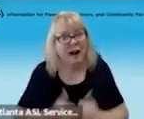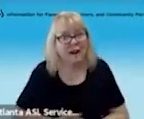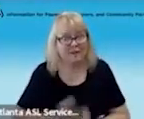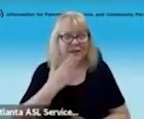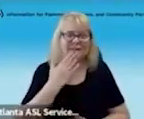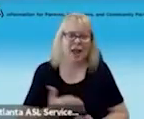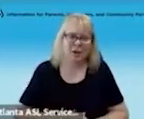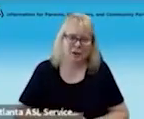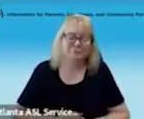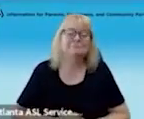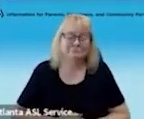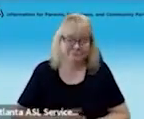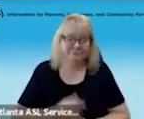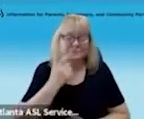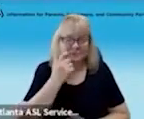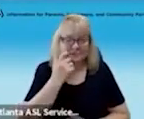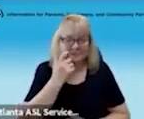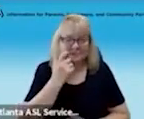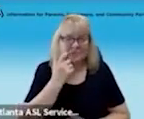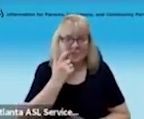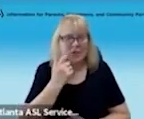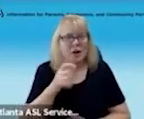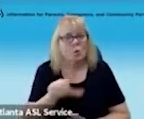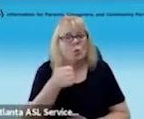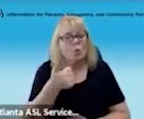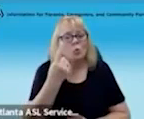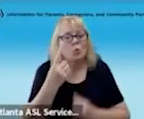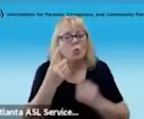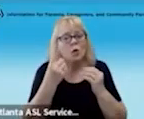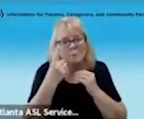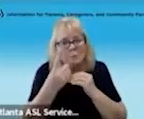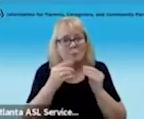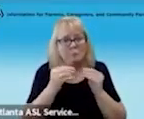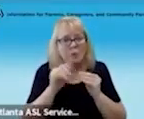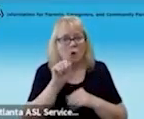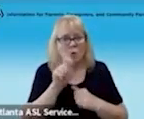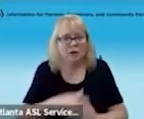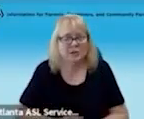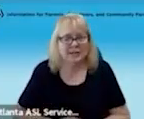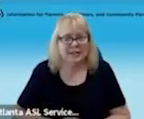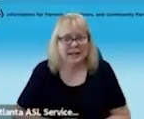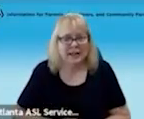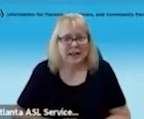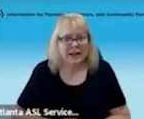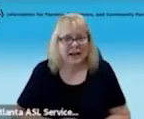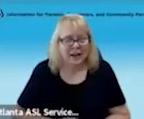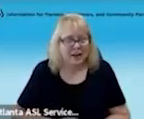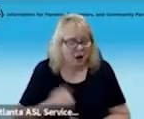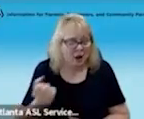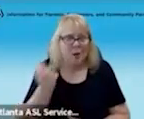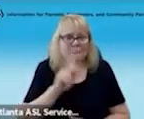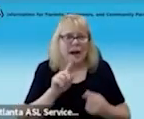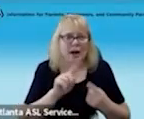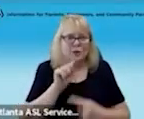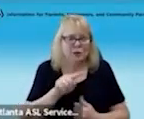big degrees, titles, nothing like that. I'm just Julissa from the block trying to save your life. So thank you very much. Awesome.